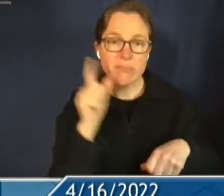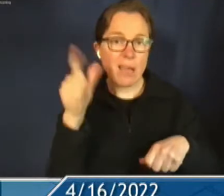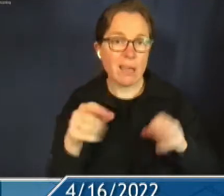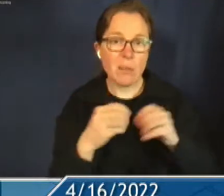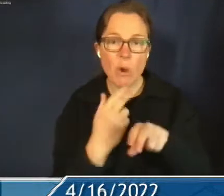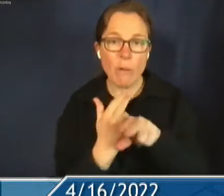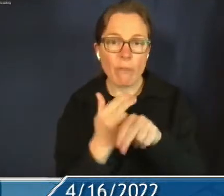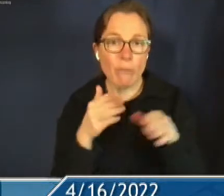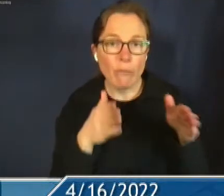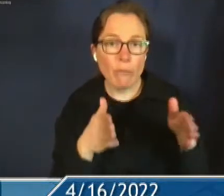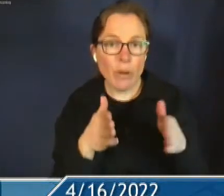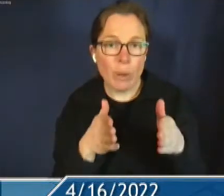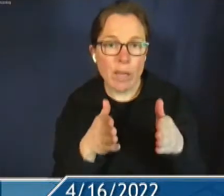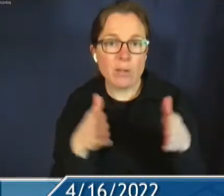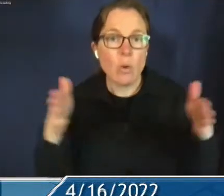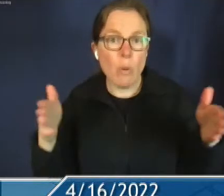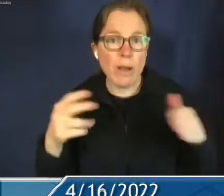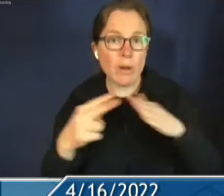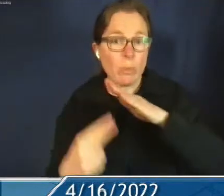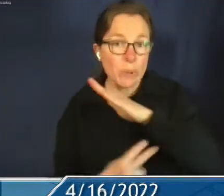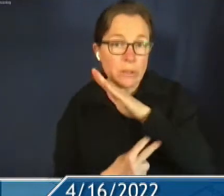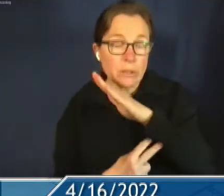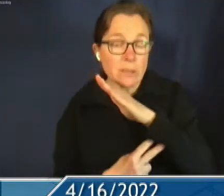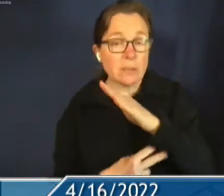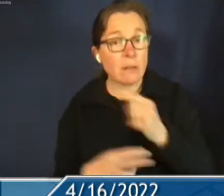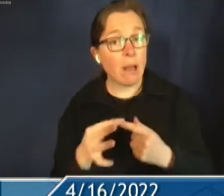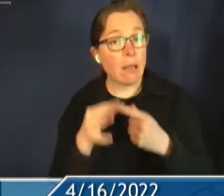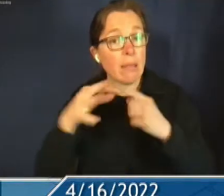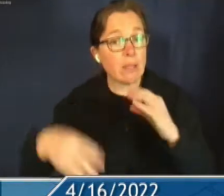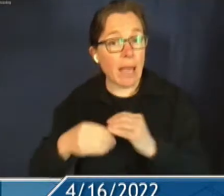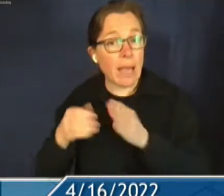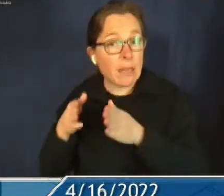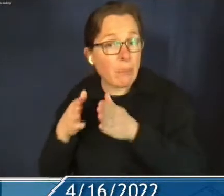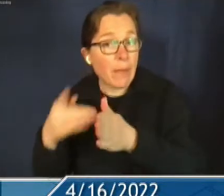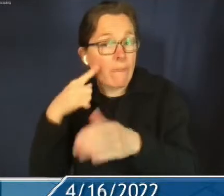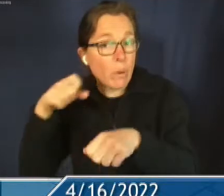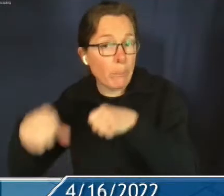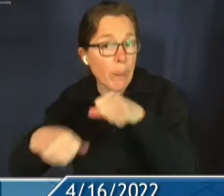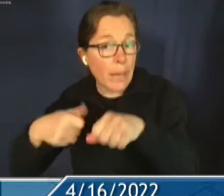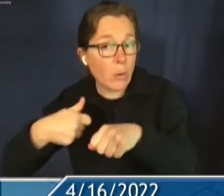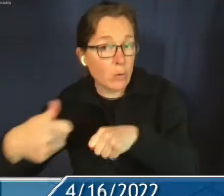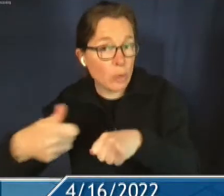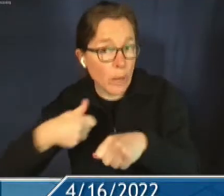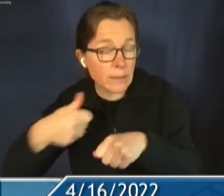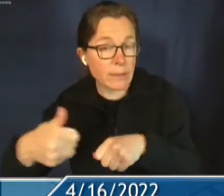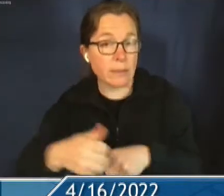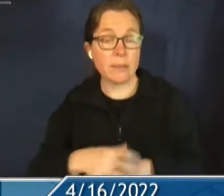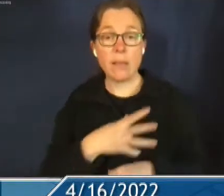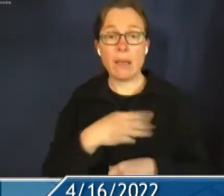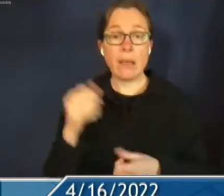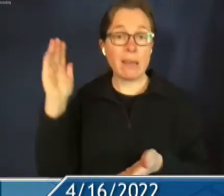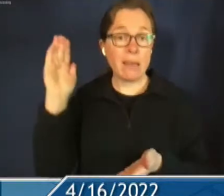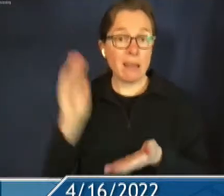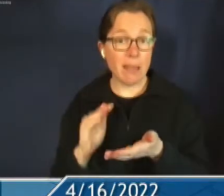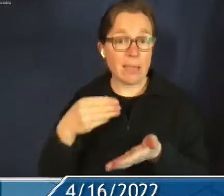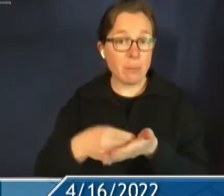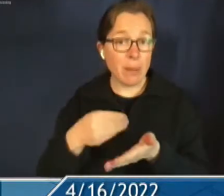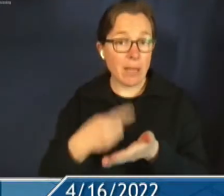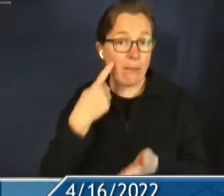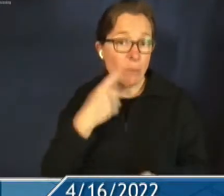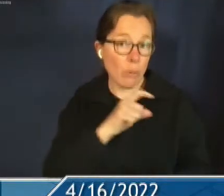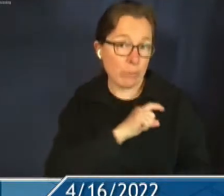bridges unless the extra space would be used for bikes and transit. They're not directly related to emissions. We should also spend less on the police and dedicate more